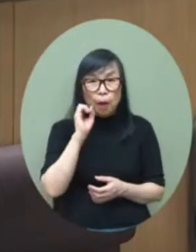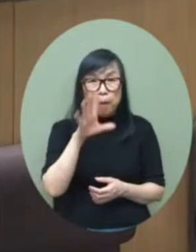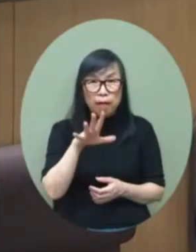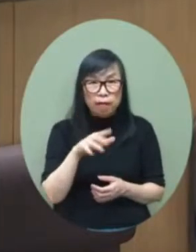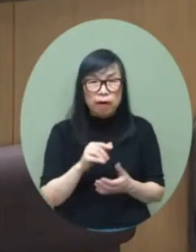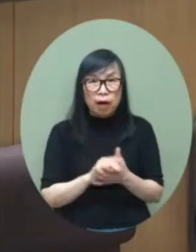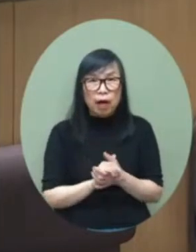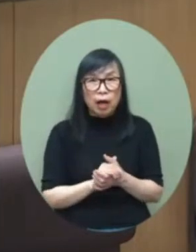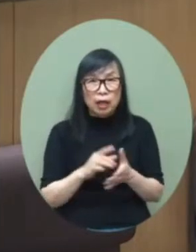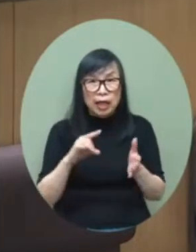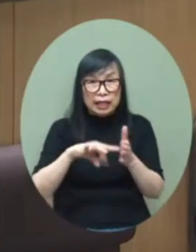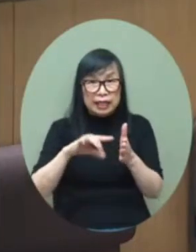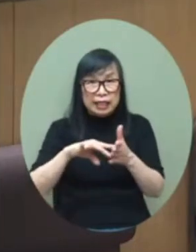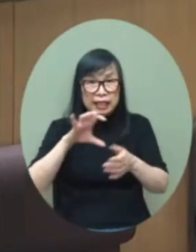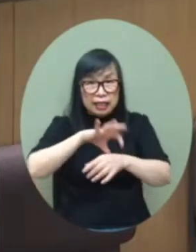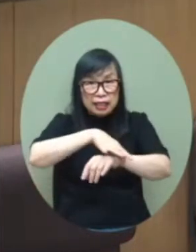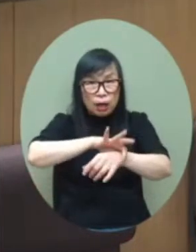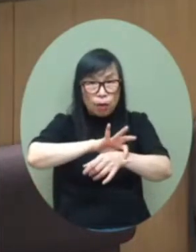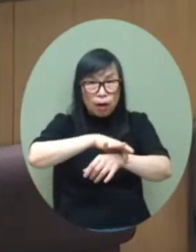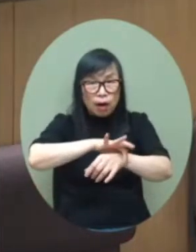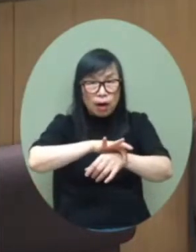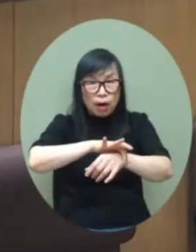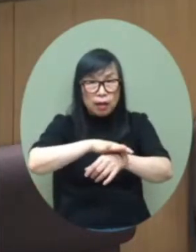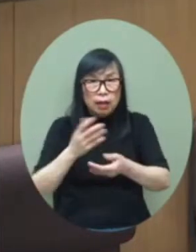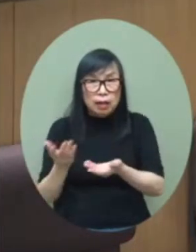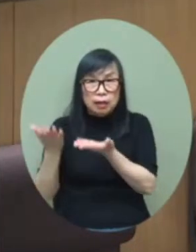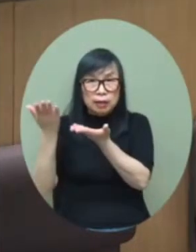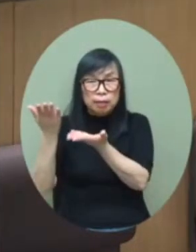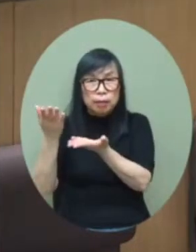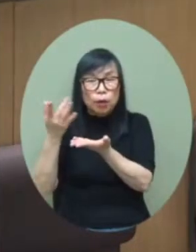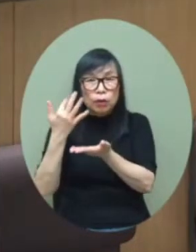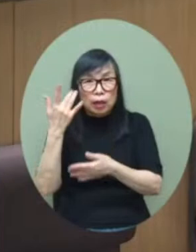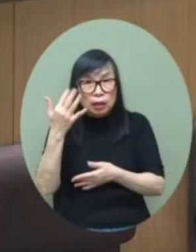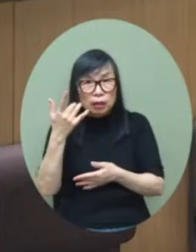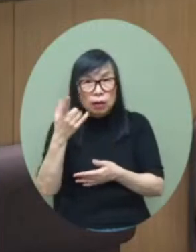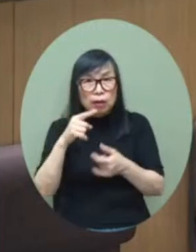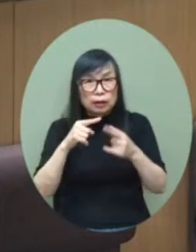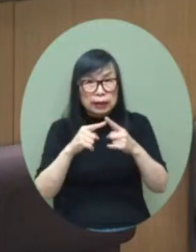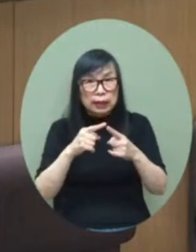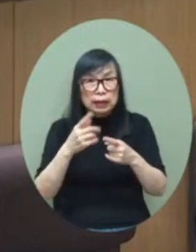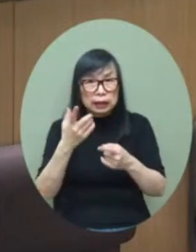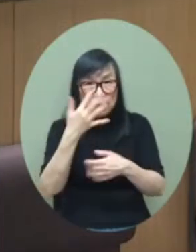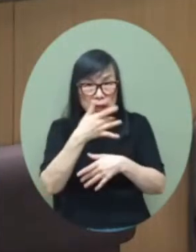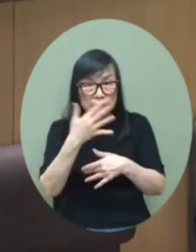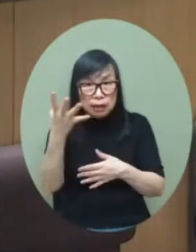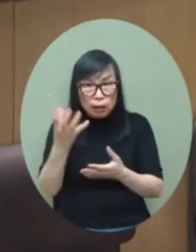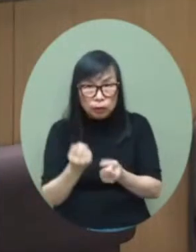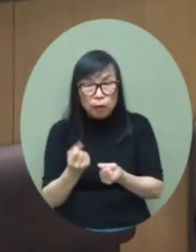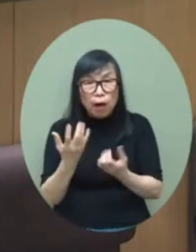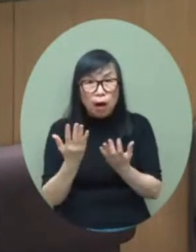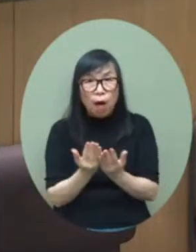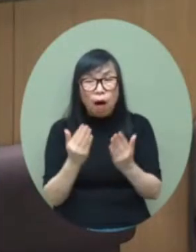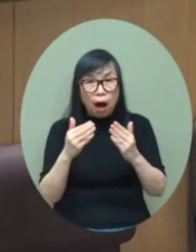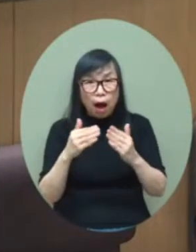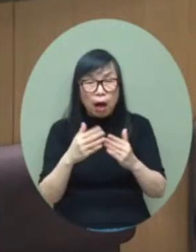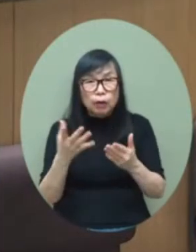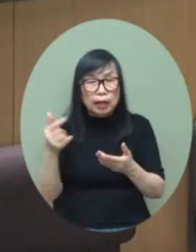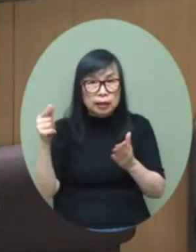should be allowed to serve home quarantine. What is your view on that? And I'd like to know the time taken